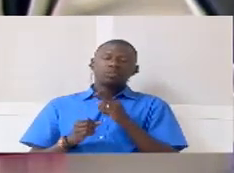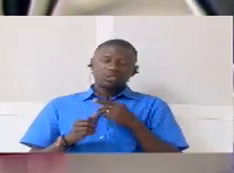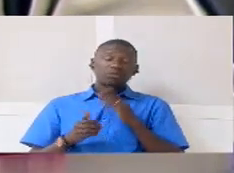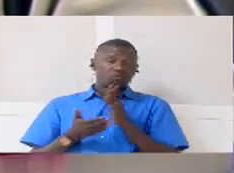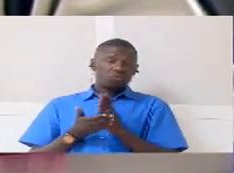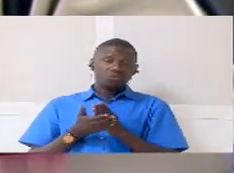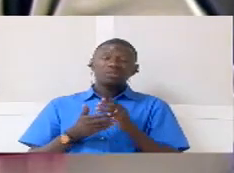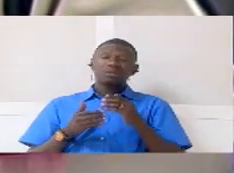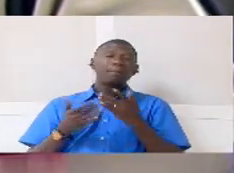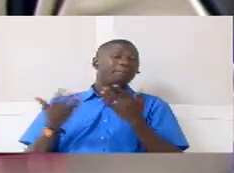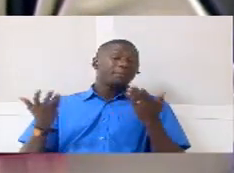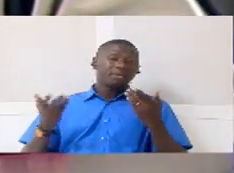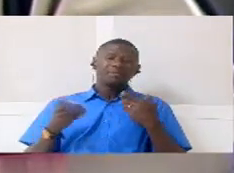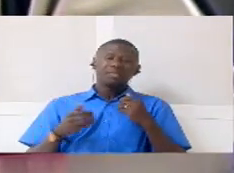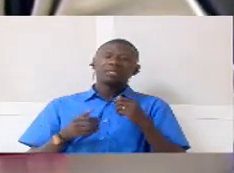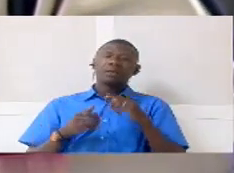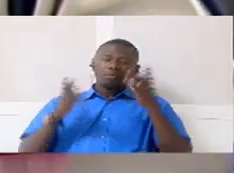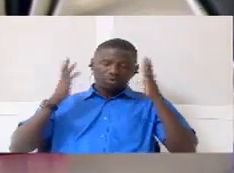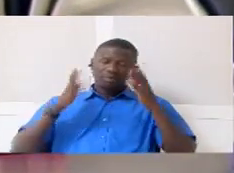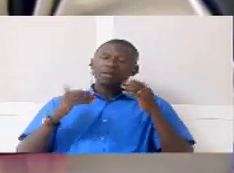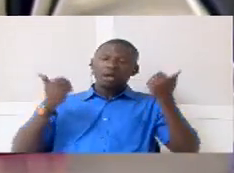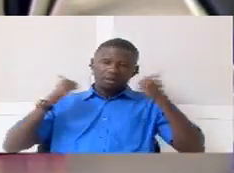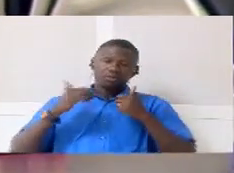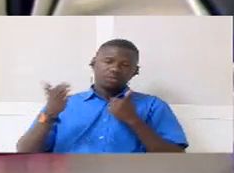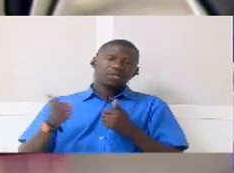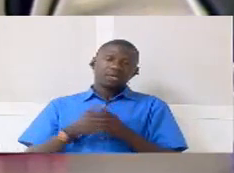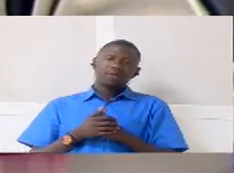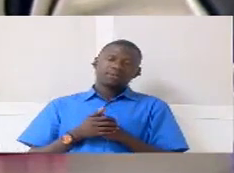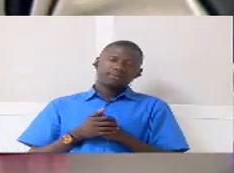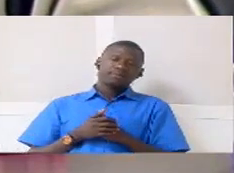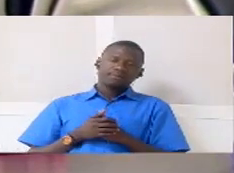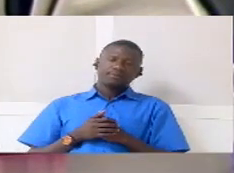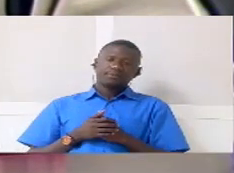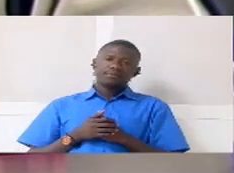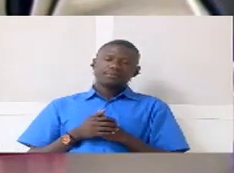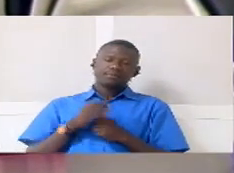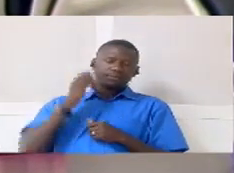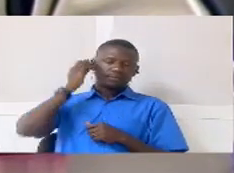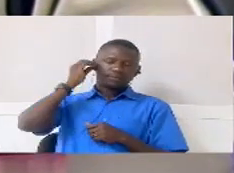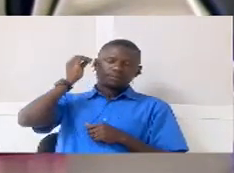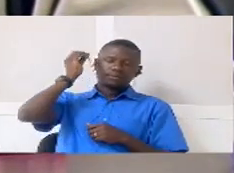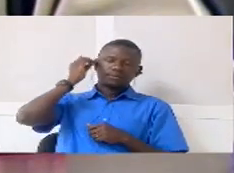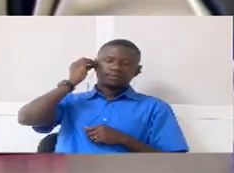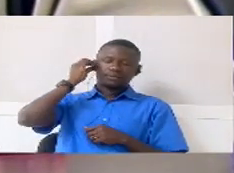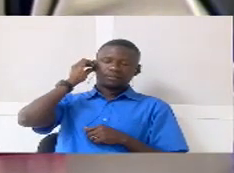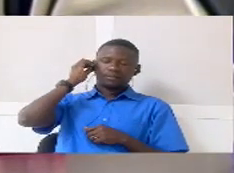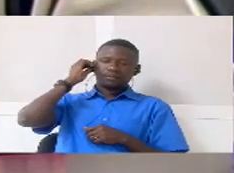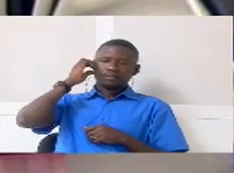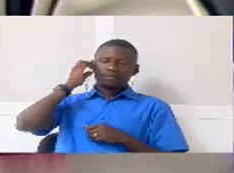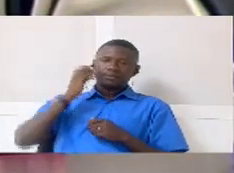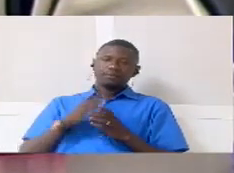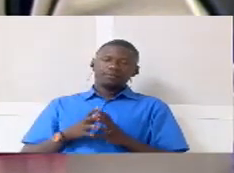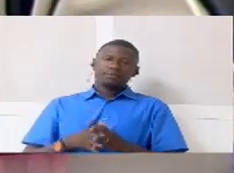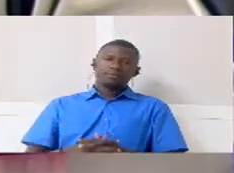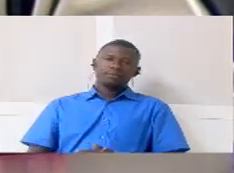mutarale e tinkolea geto wol be keta mo be nyala gere the case of Lamara Najalo perhaps when it was happening I was not